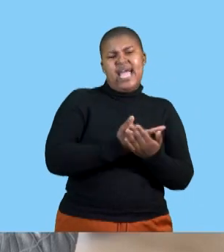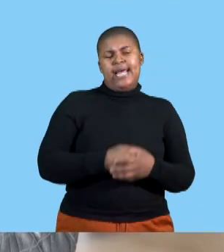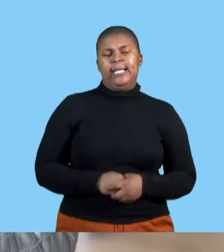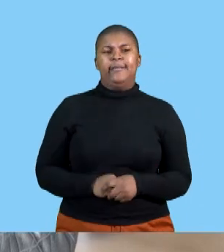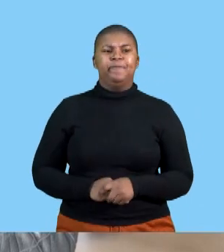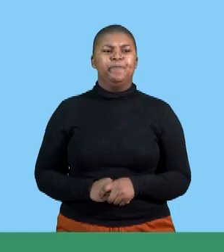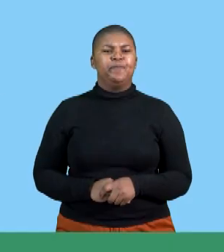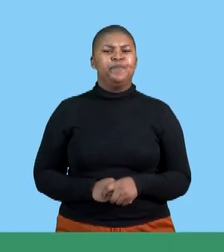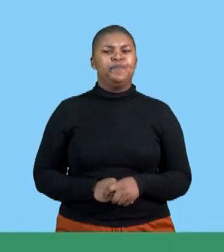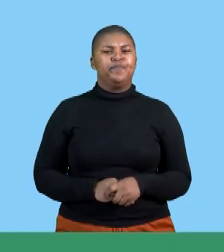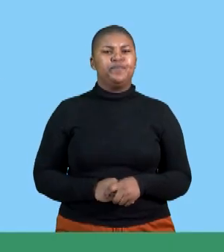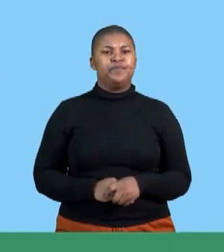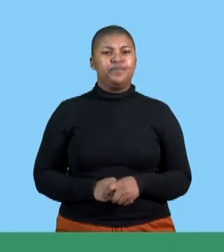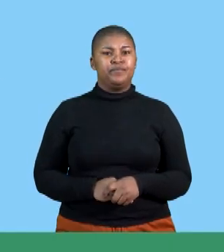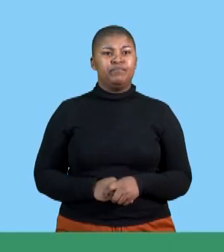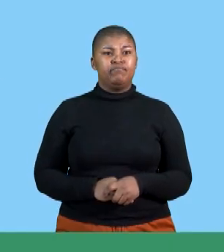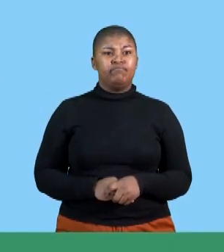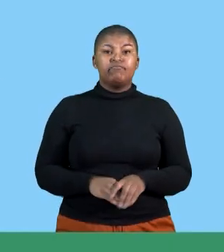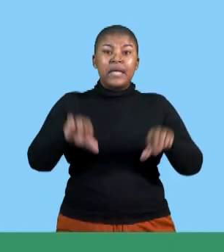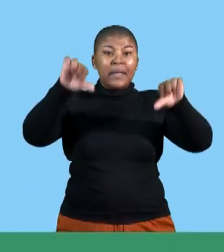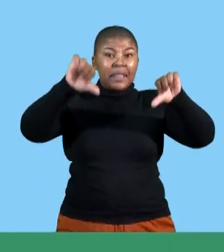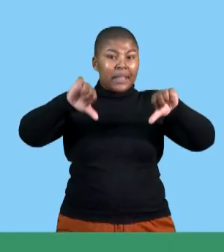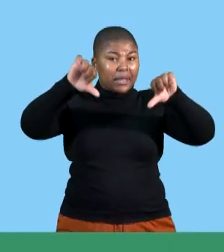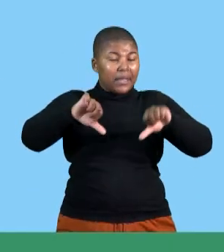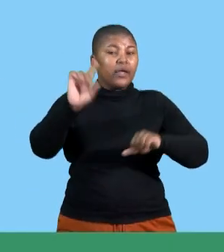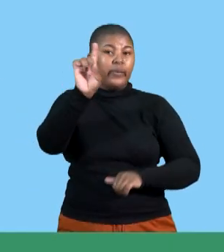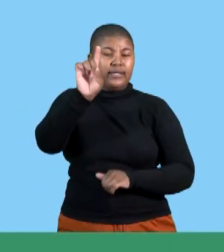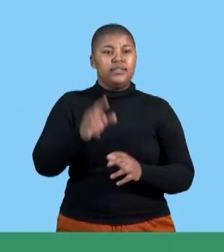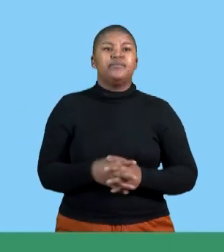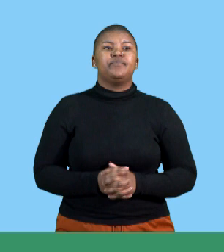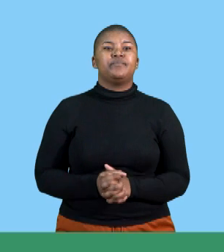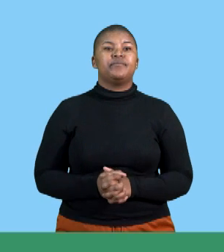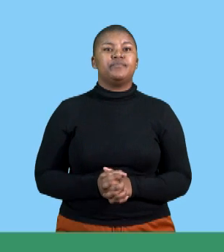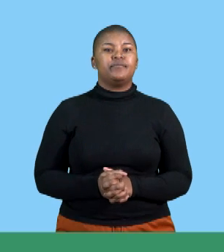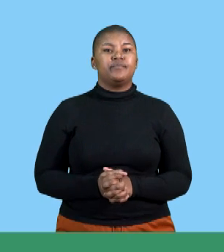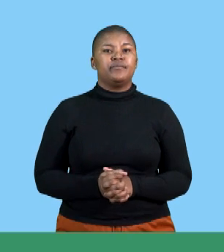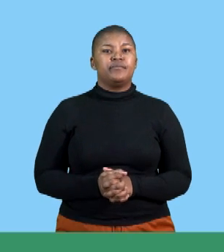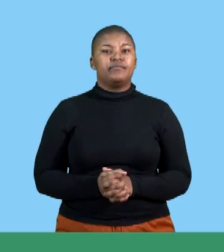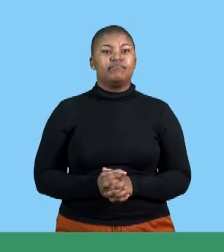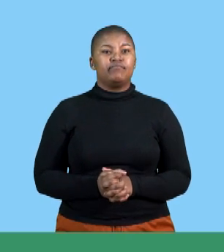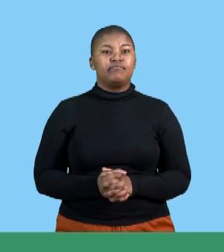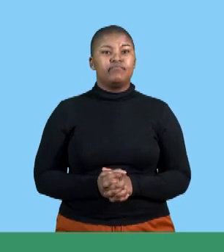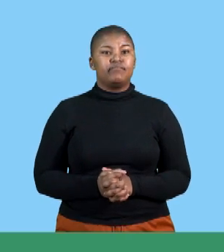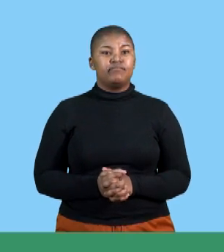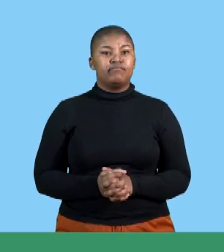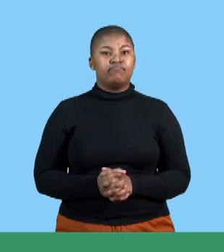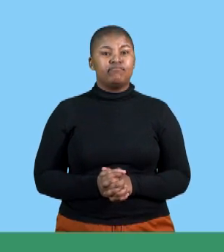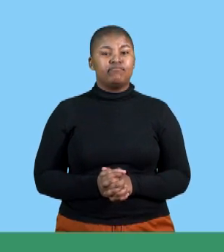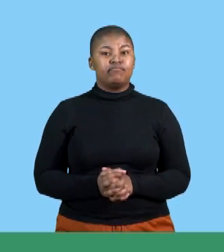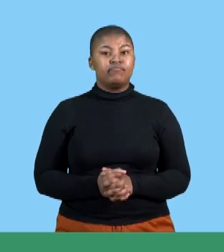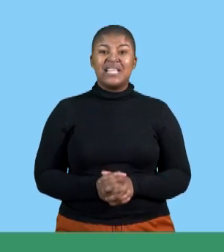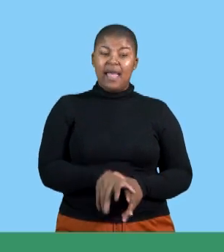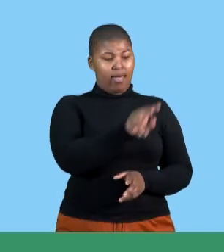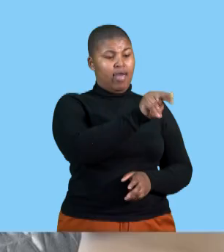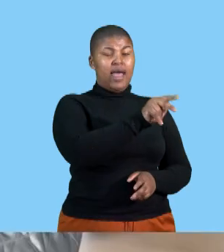The disadvantages of non-profit companies is that it needs professional assistance to set up this organization,